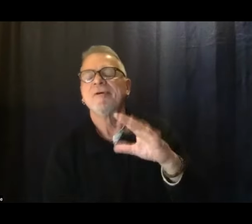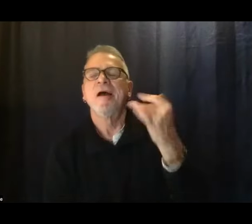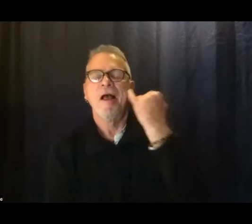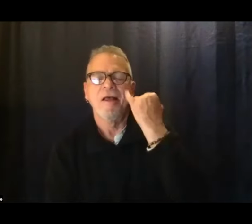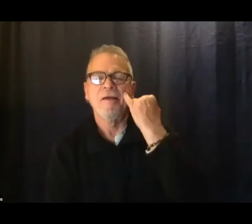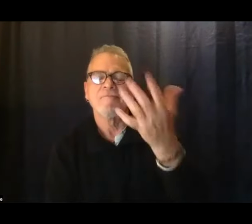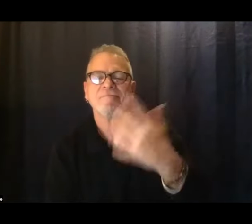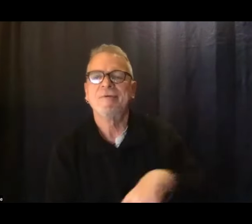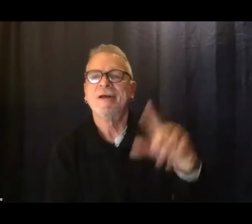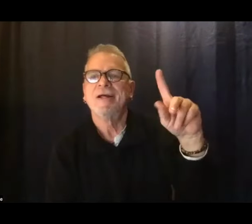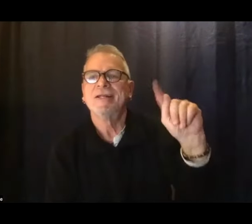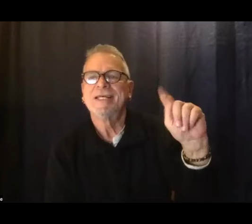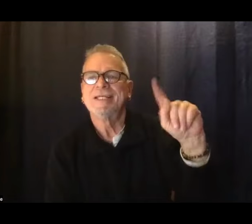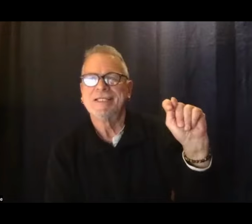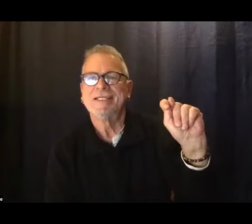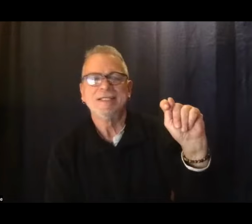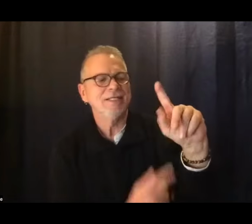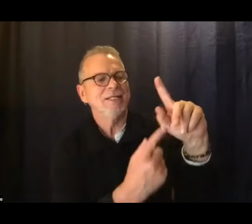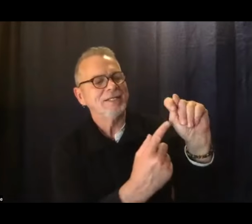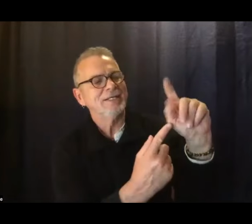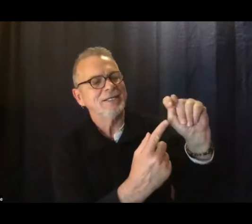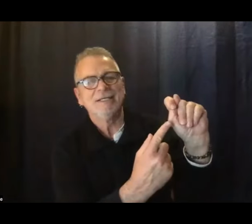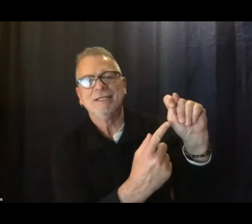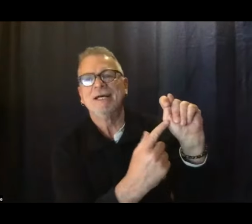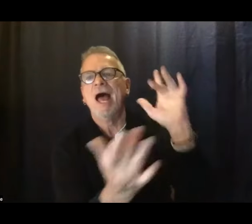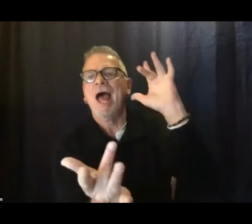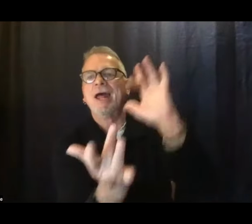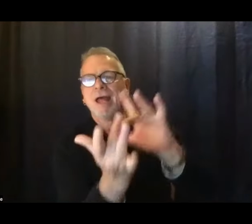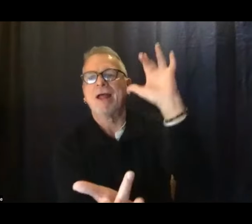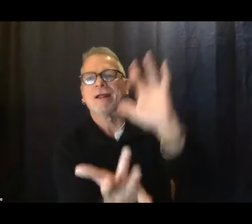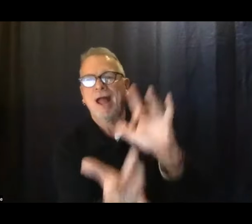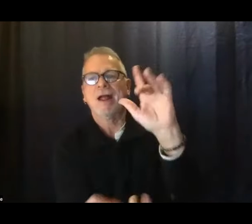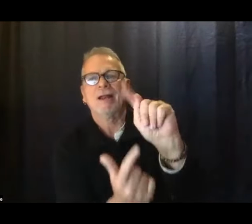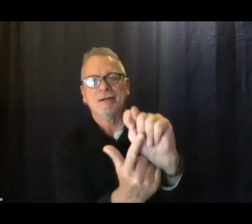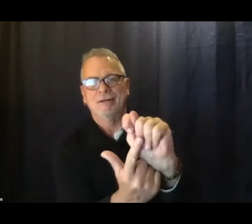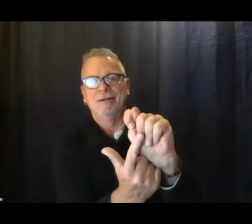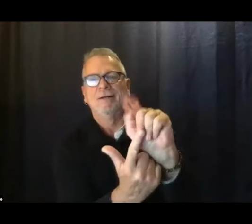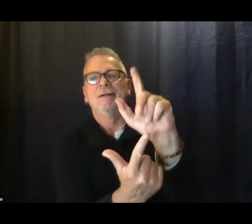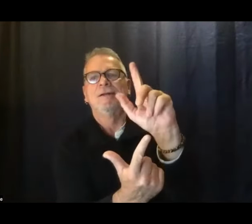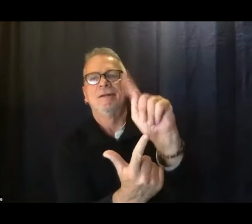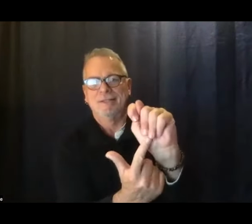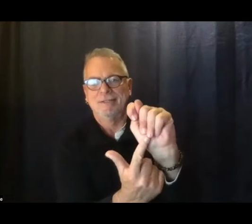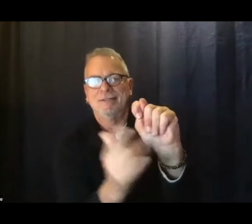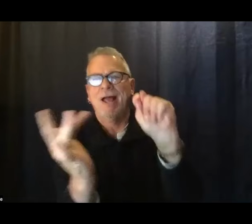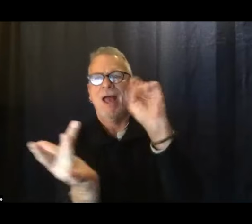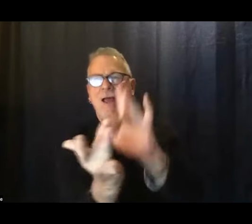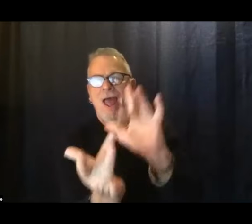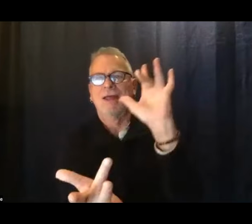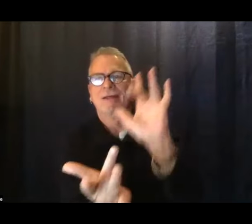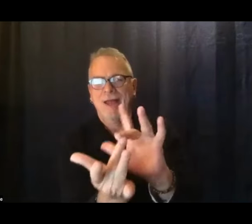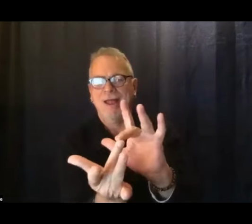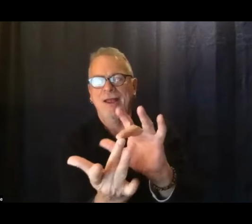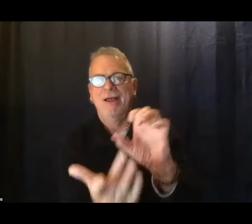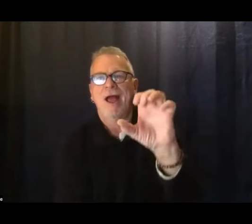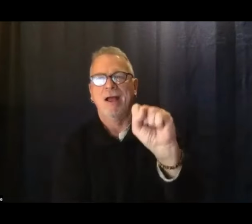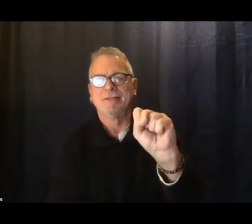double letters. So for instance, TT like so. So it's having the T with